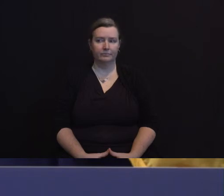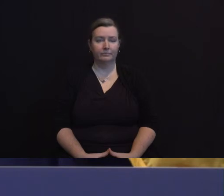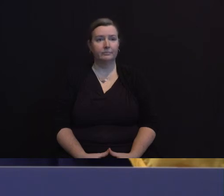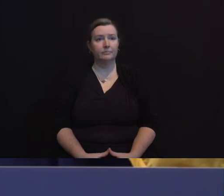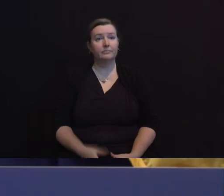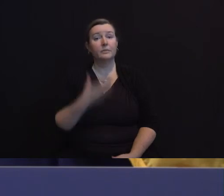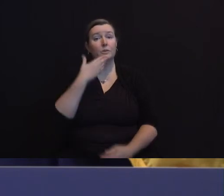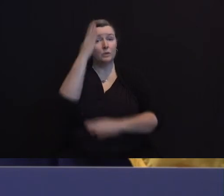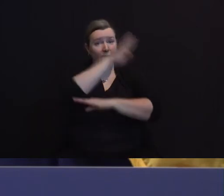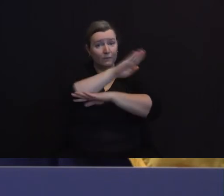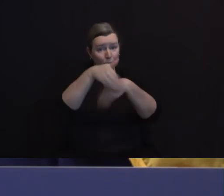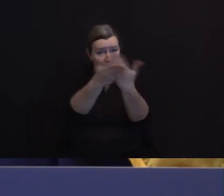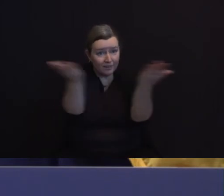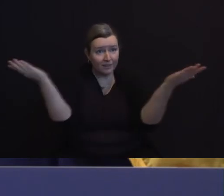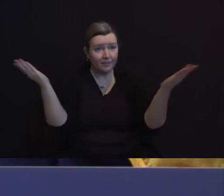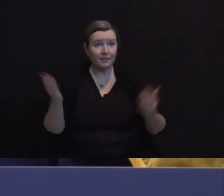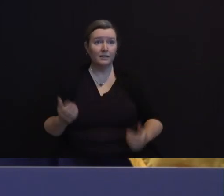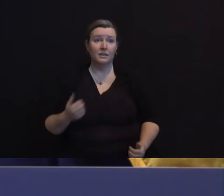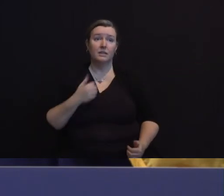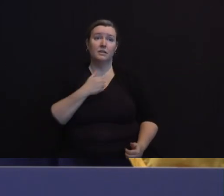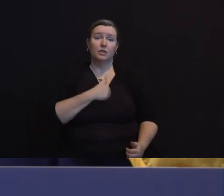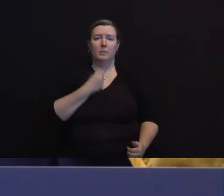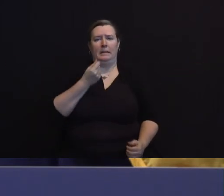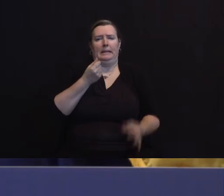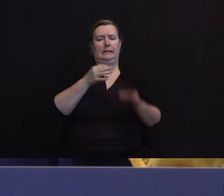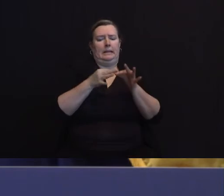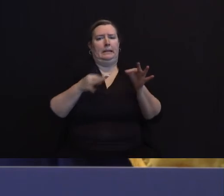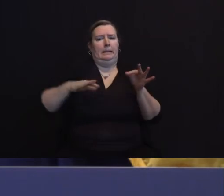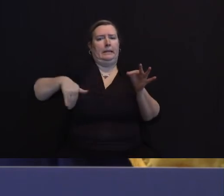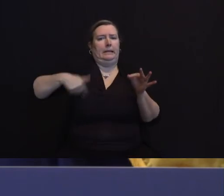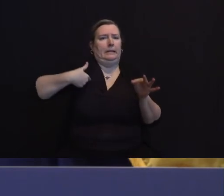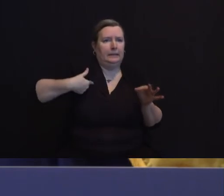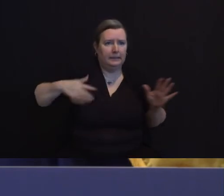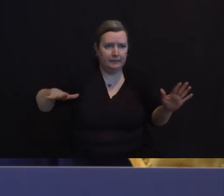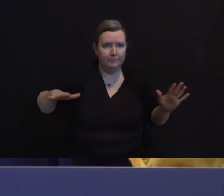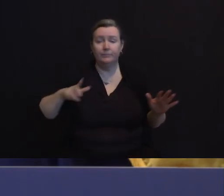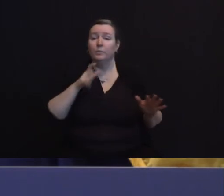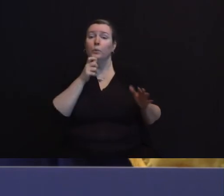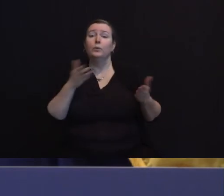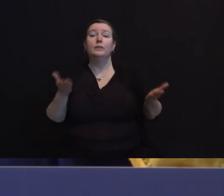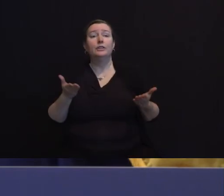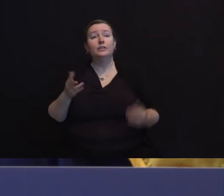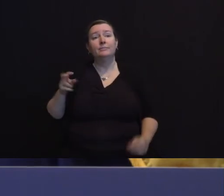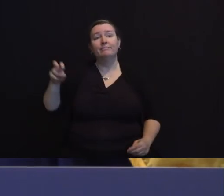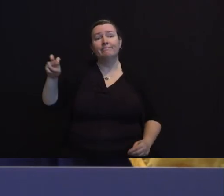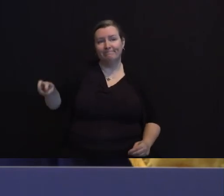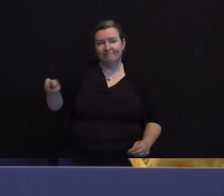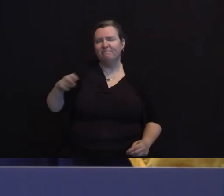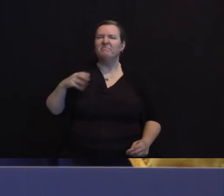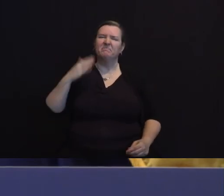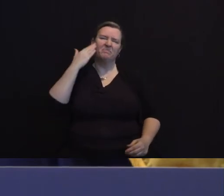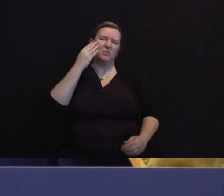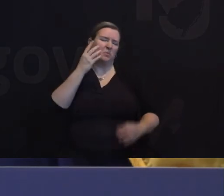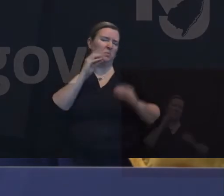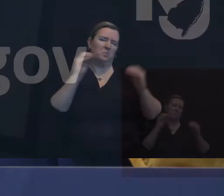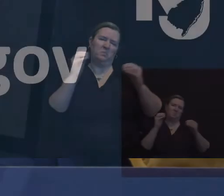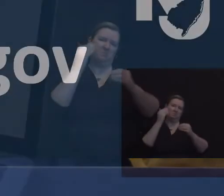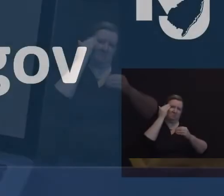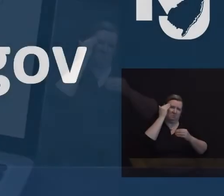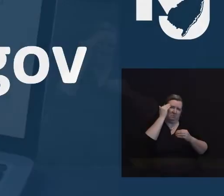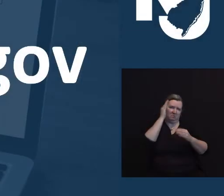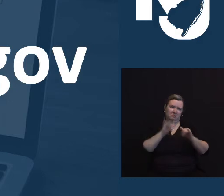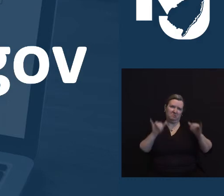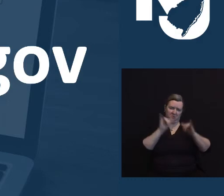Good afternoon. Sorry to be a couple of minutes behind. Joining me today is the woman to my right who needs no introduction, the Commissioner of the Department of Health,